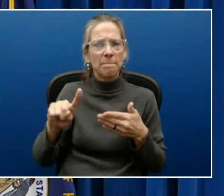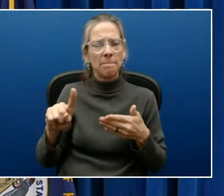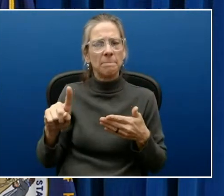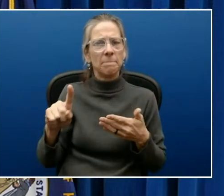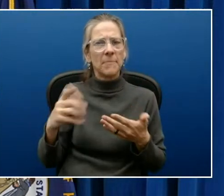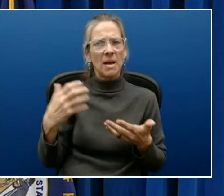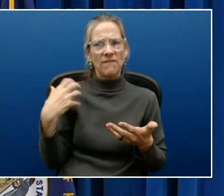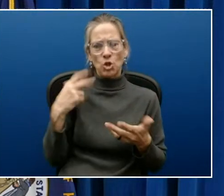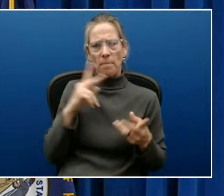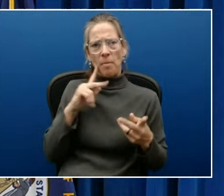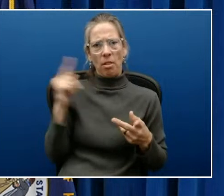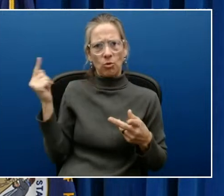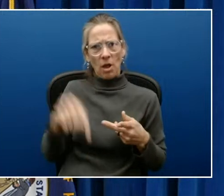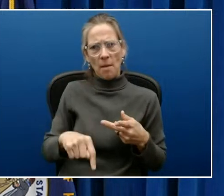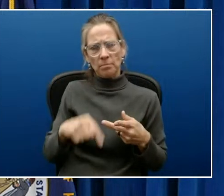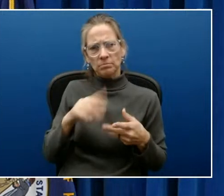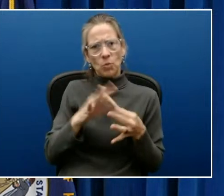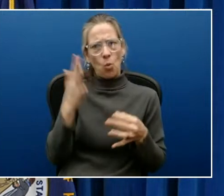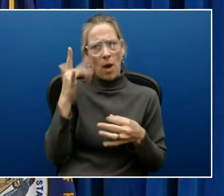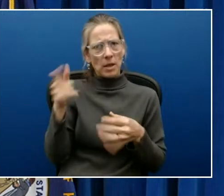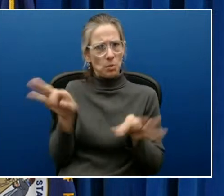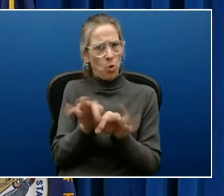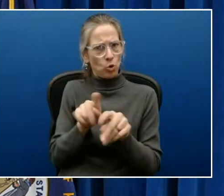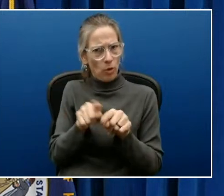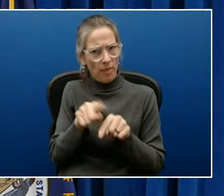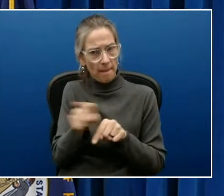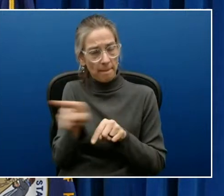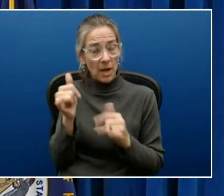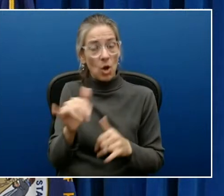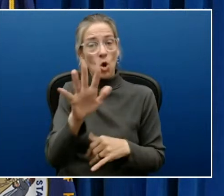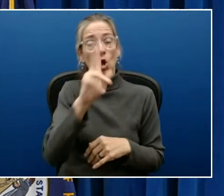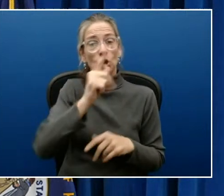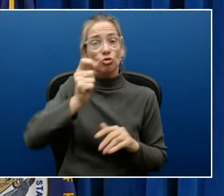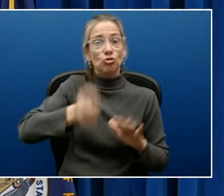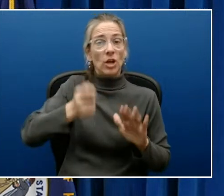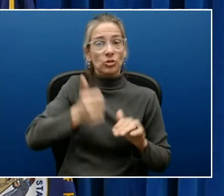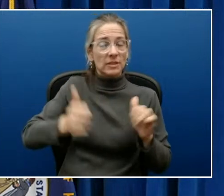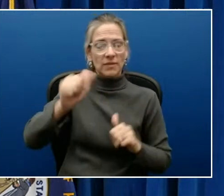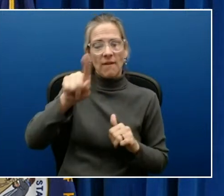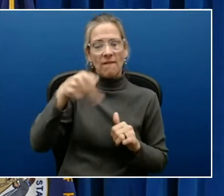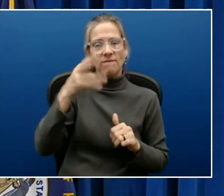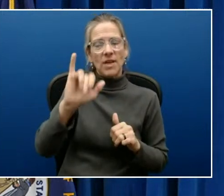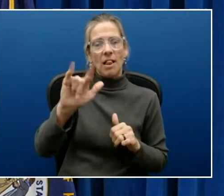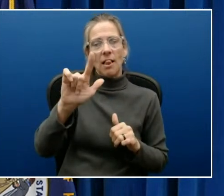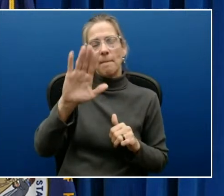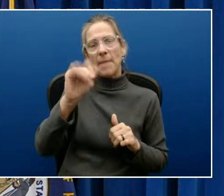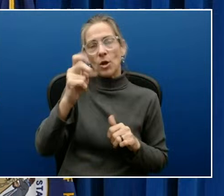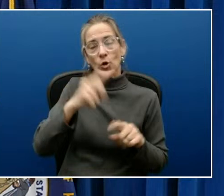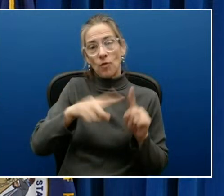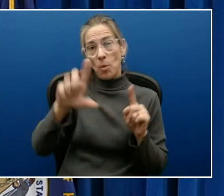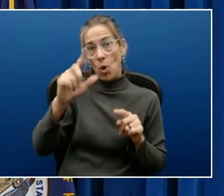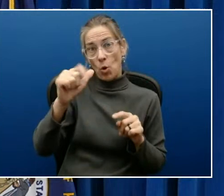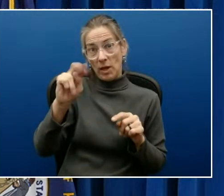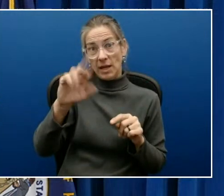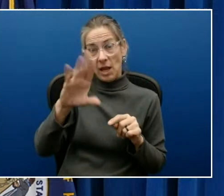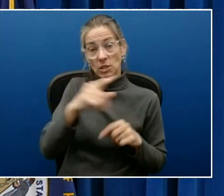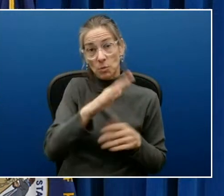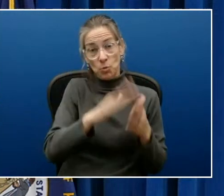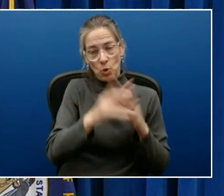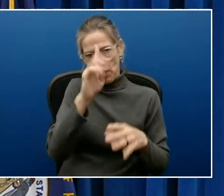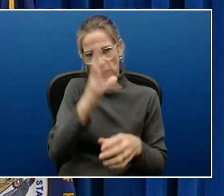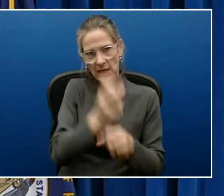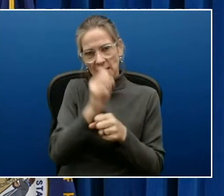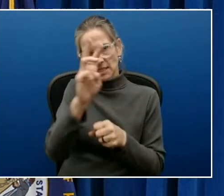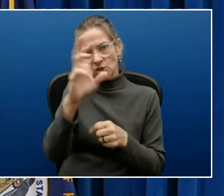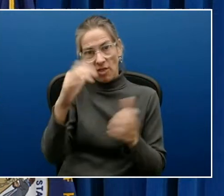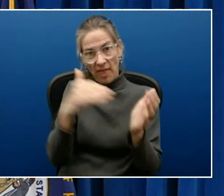them. First up, a word from Judge Executive Phil Baker of Logan County. His community will receive $600,000